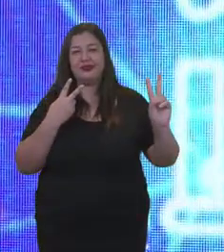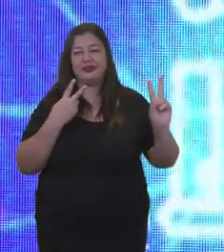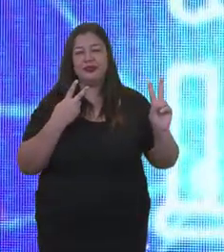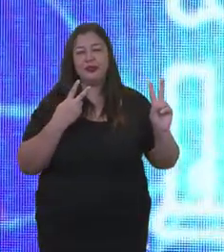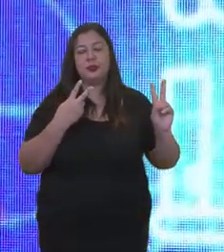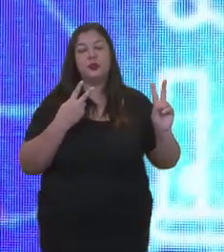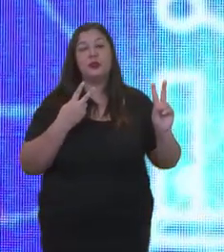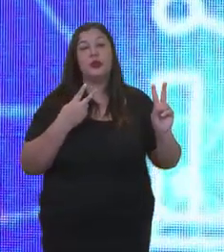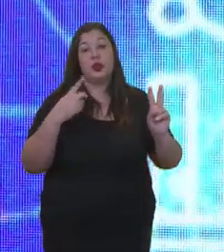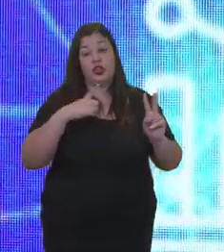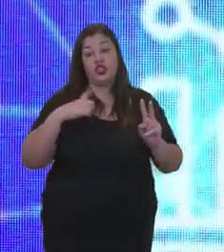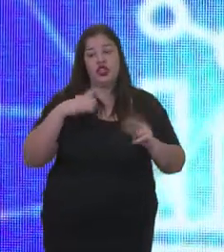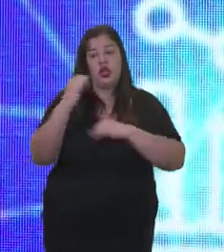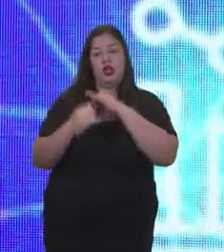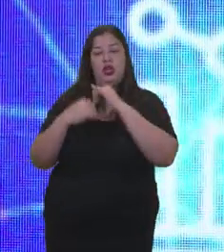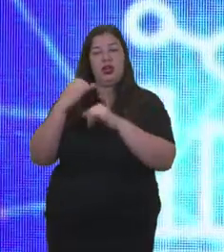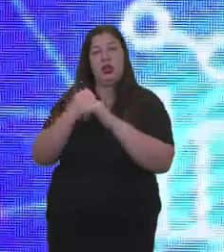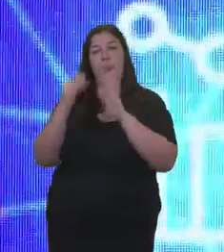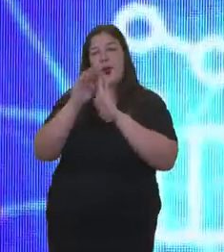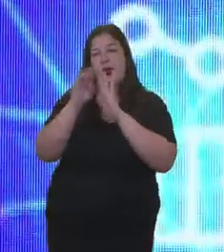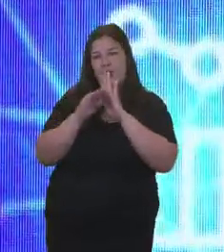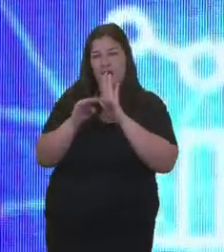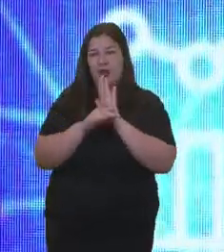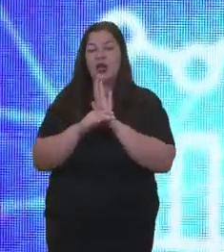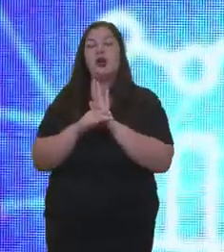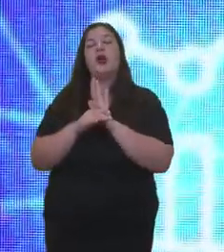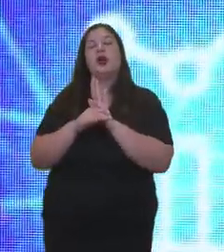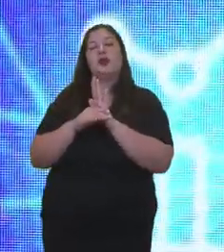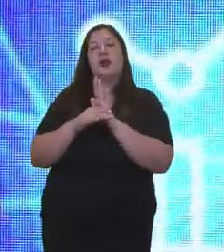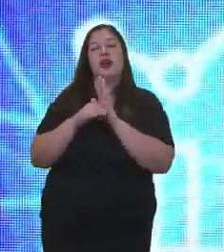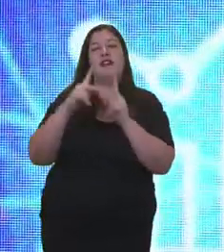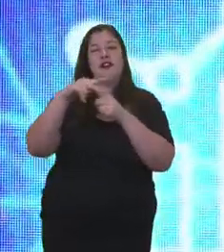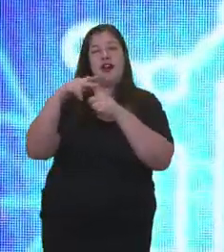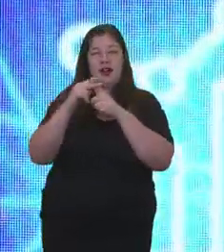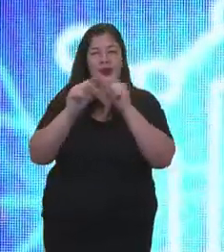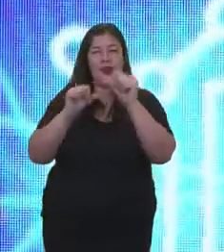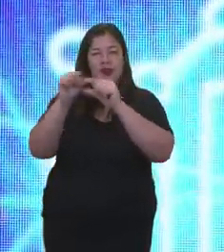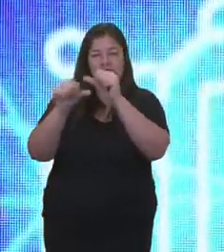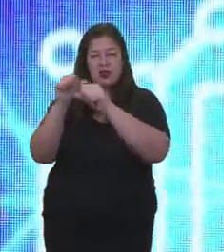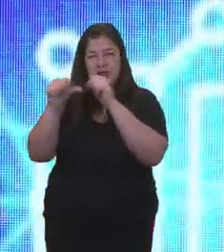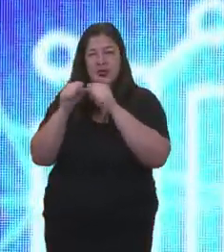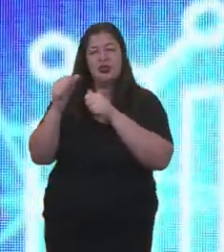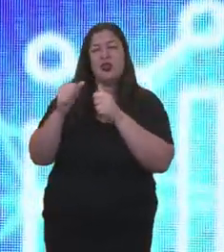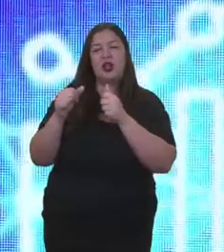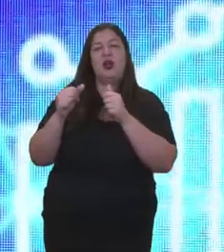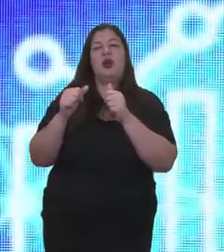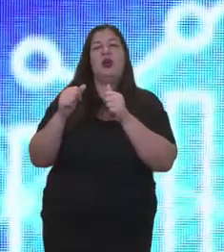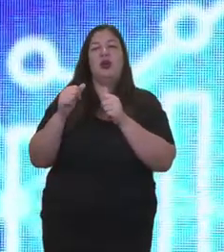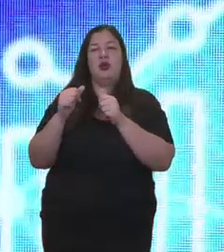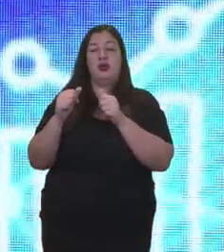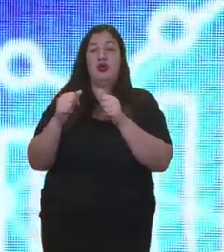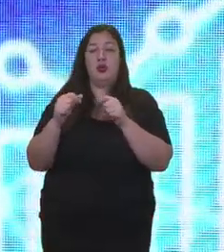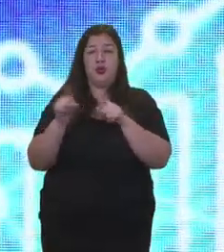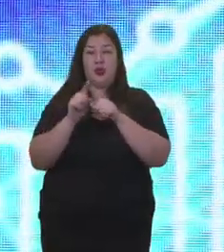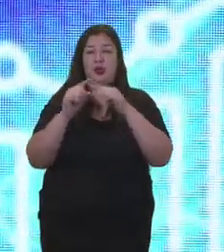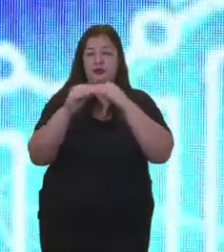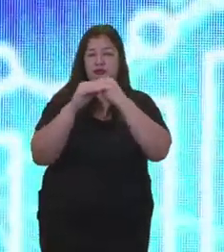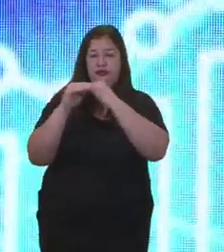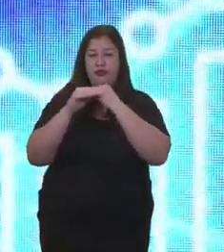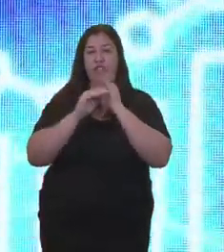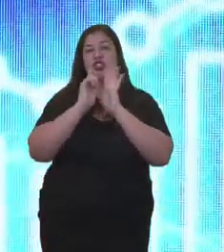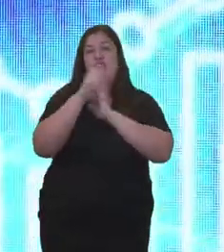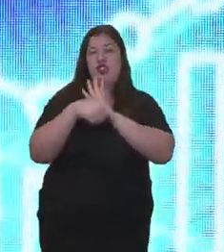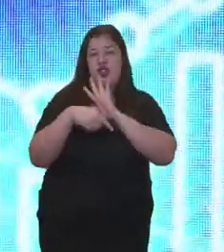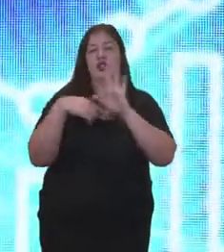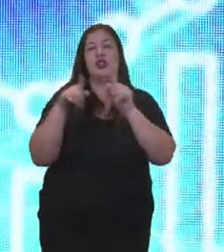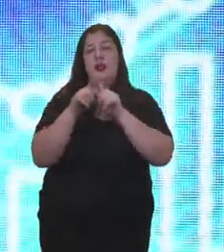right from the beginning we had the Vina Web as an important tool for digital integration, and not only for